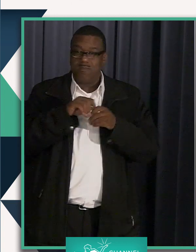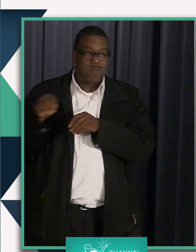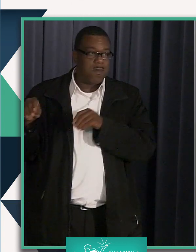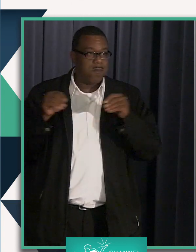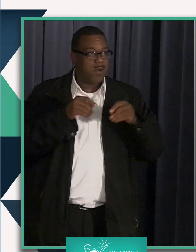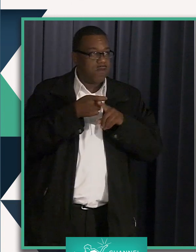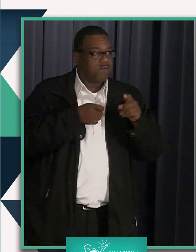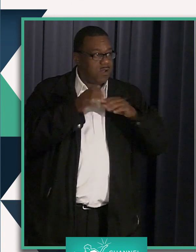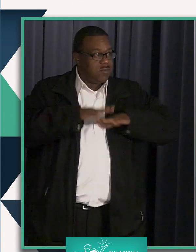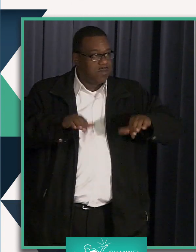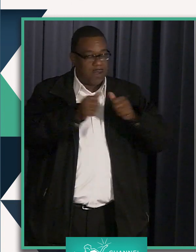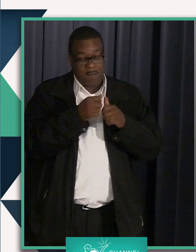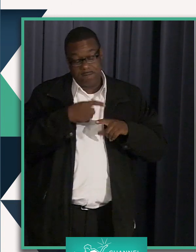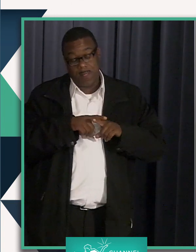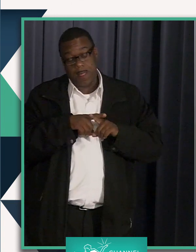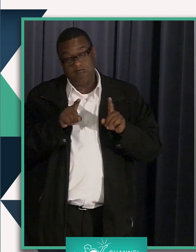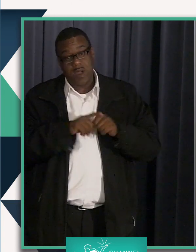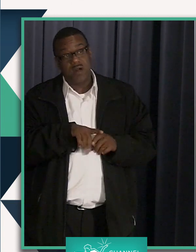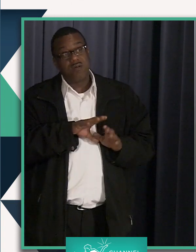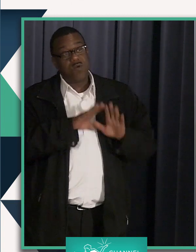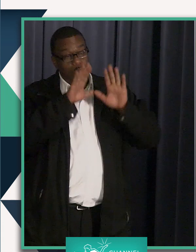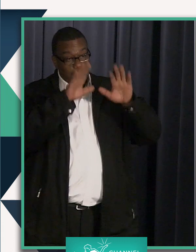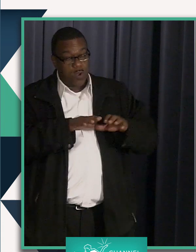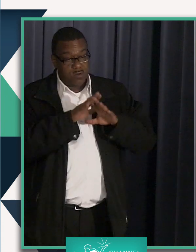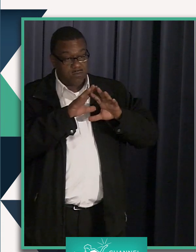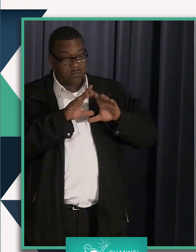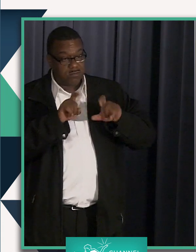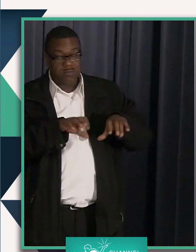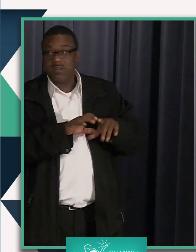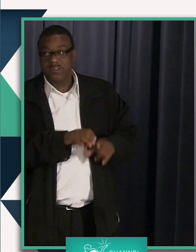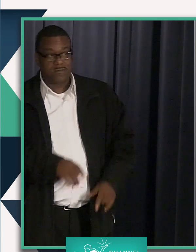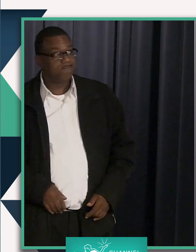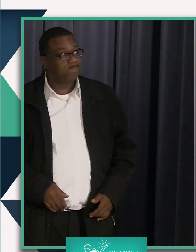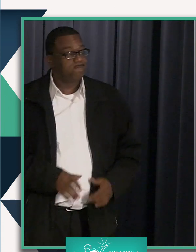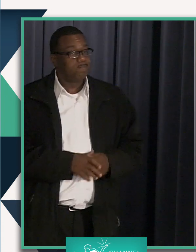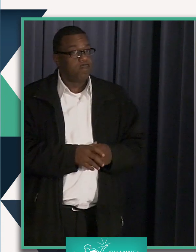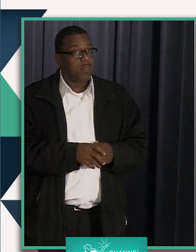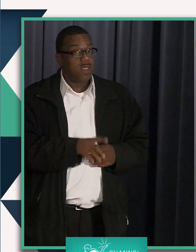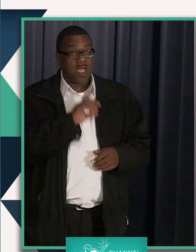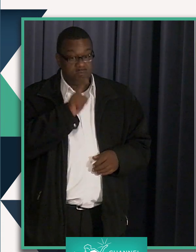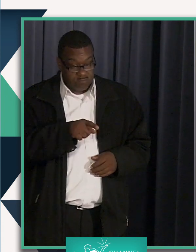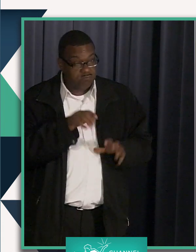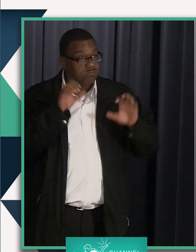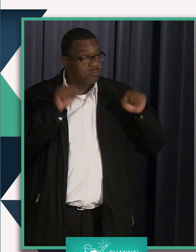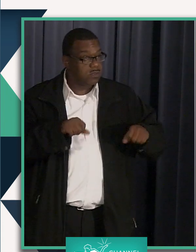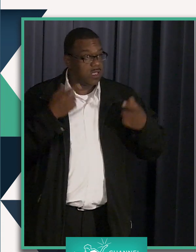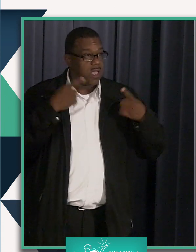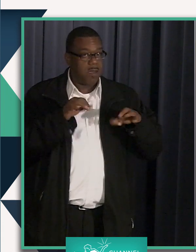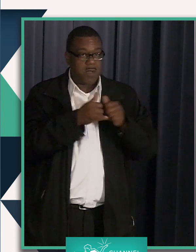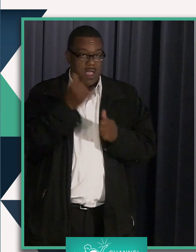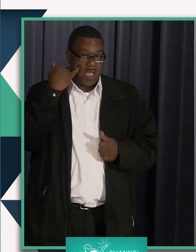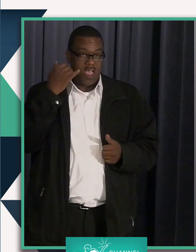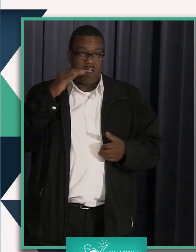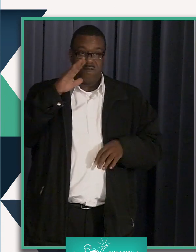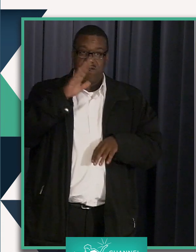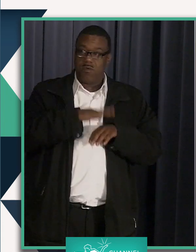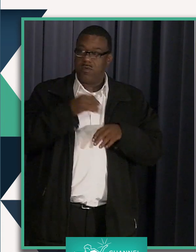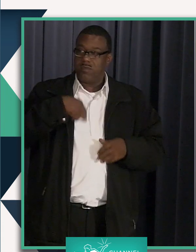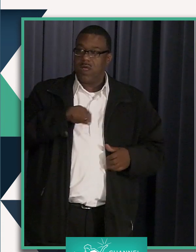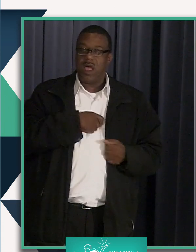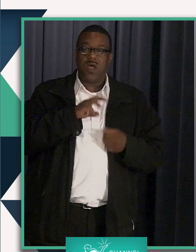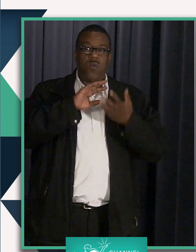great question. So, and the answer is absolutely that can be done. So if you go to our website,